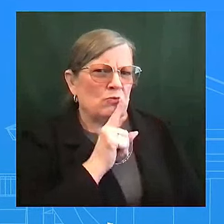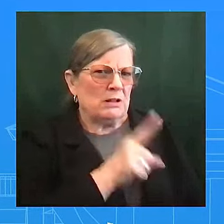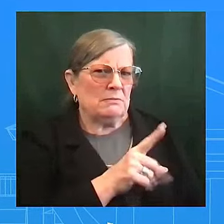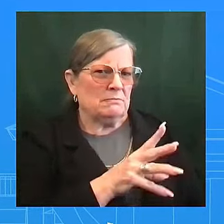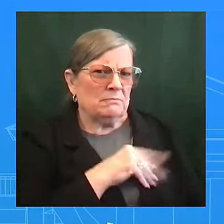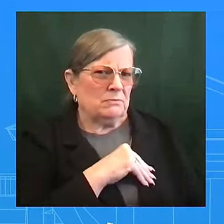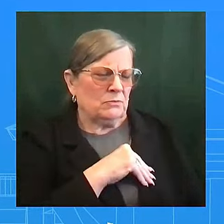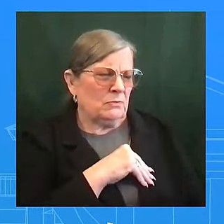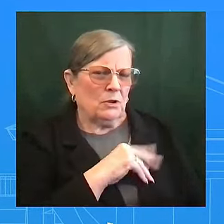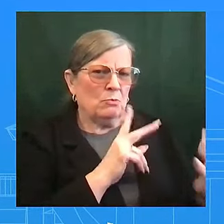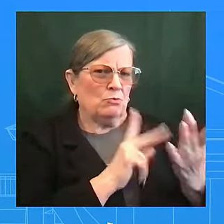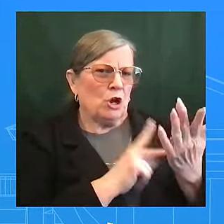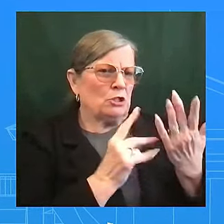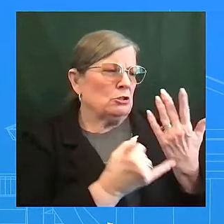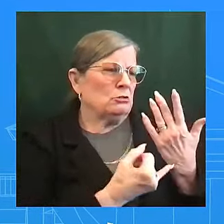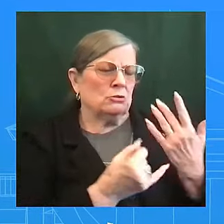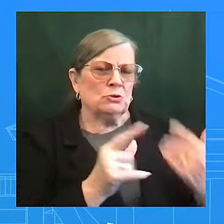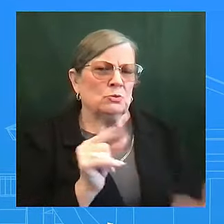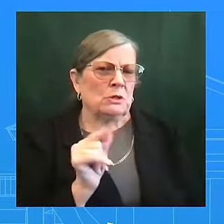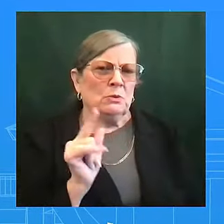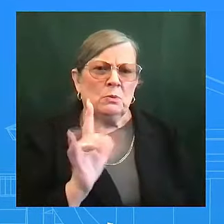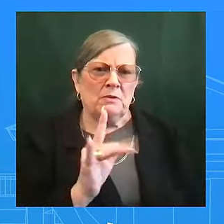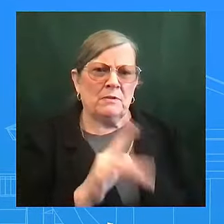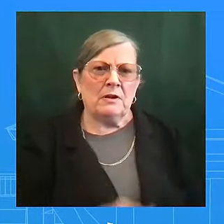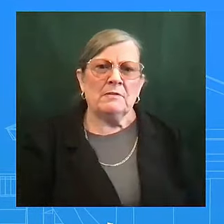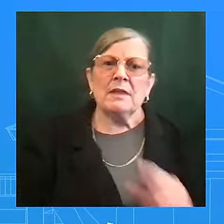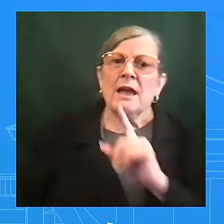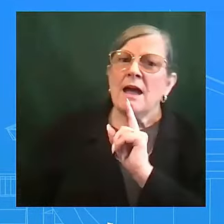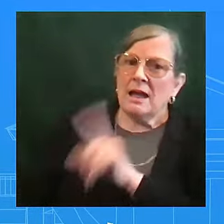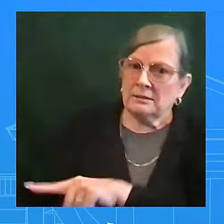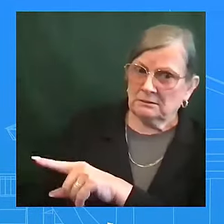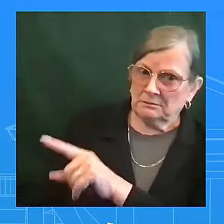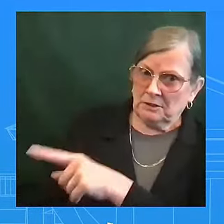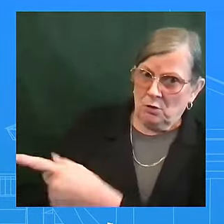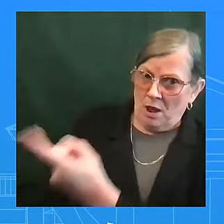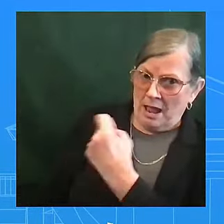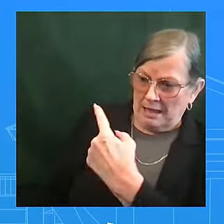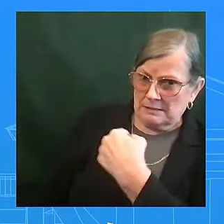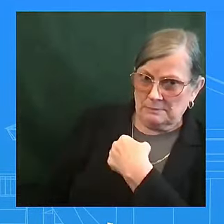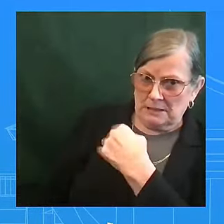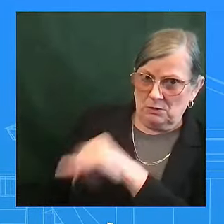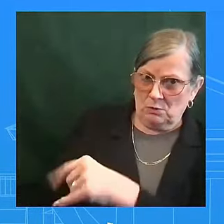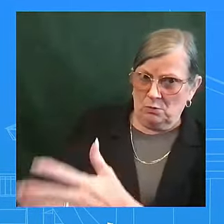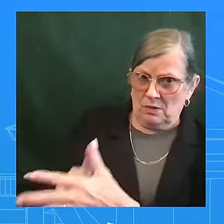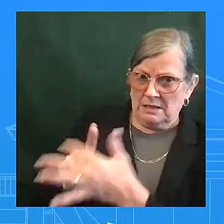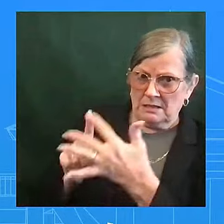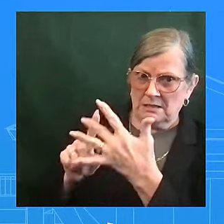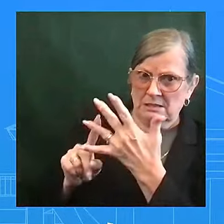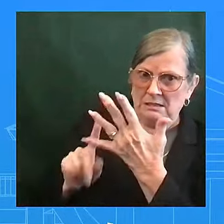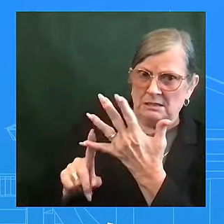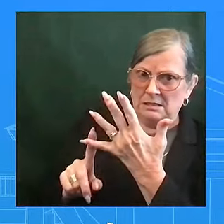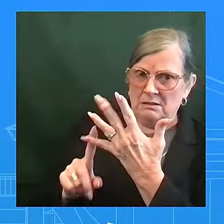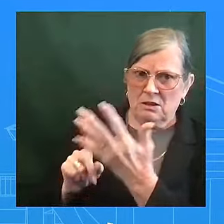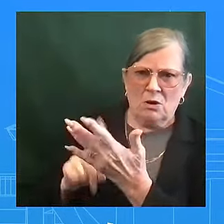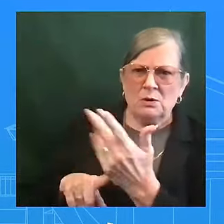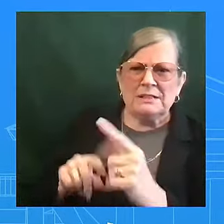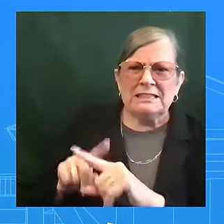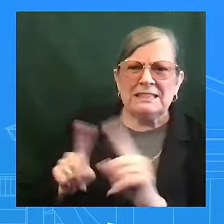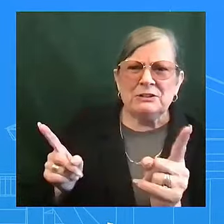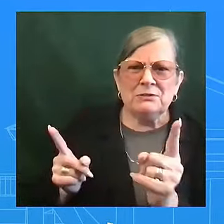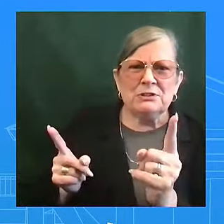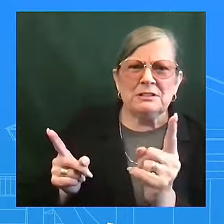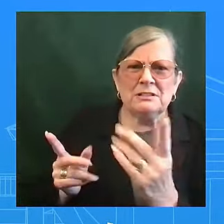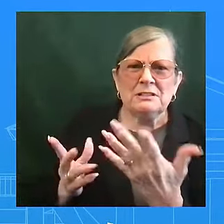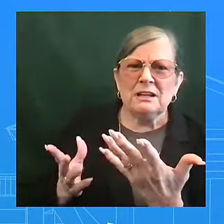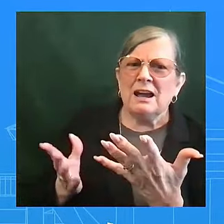asked me about the contrast, why she continues to make the contrast. You have to talk to the campaign on her strategy and how they're moving forward. I laid out for you